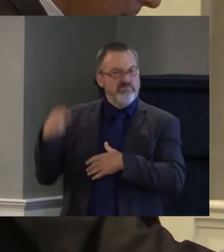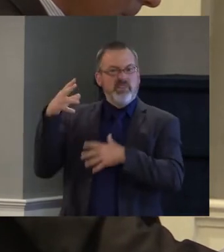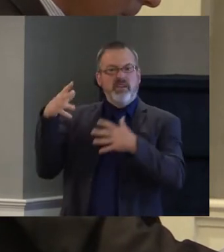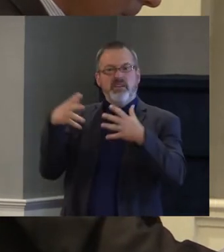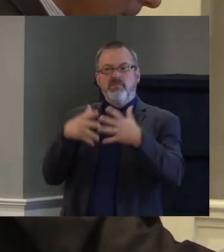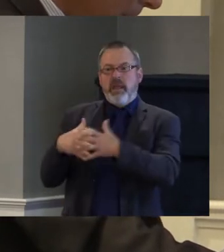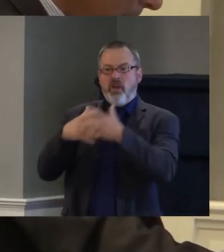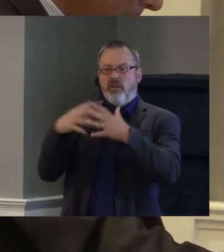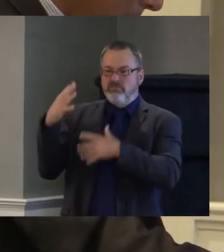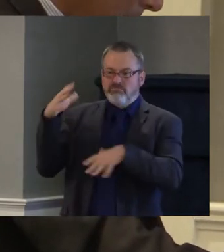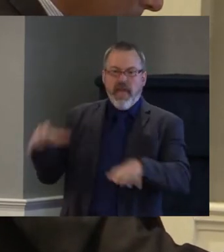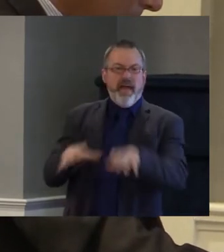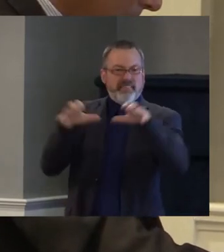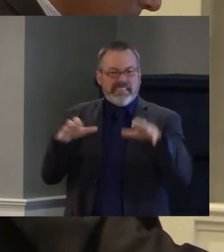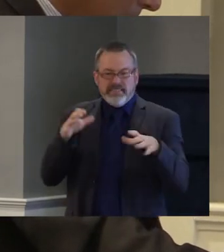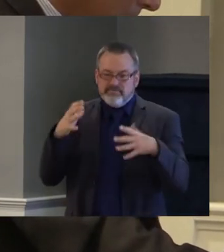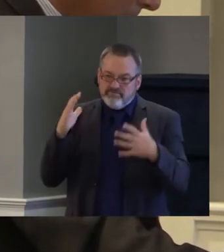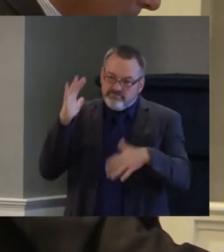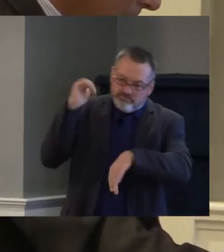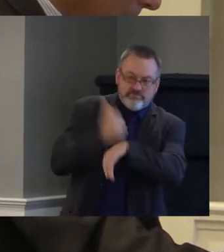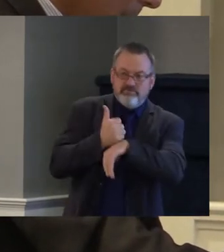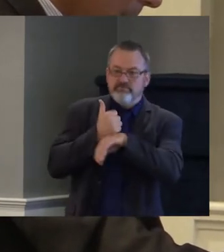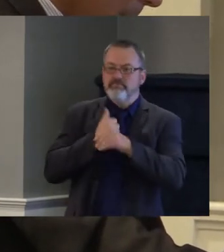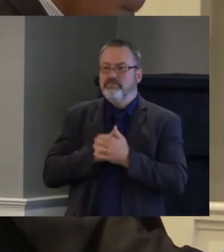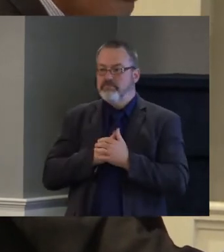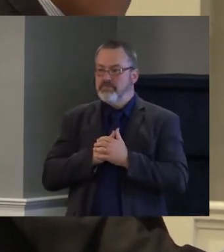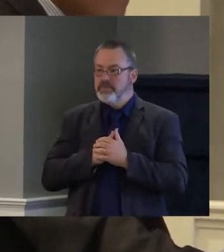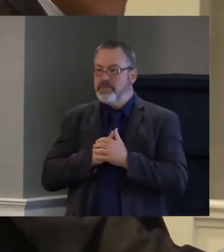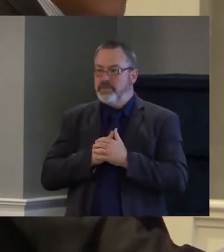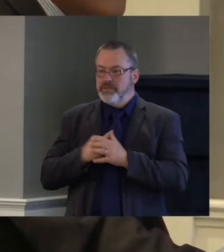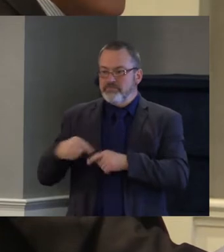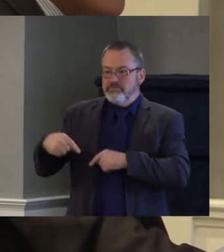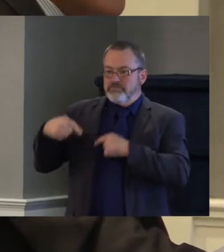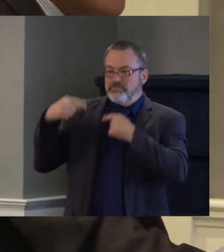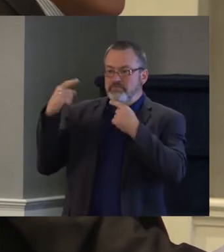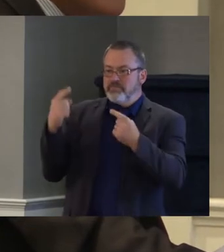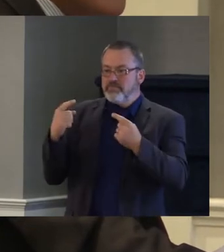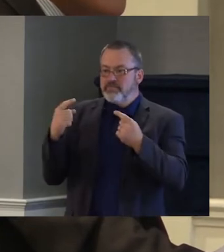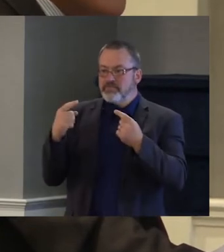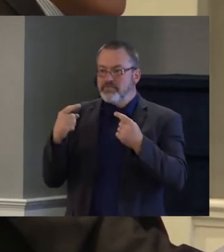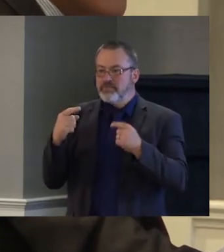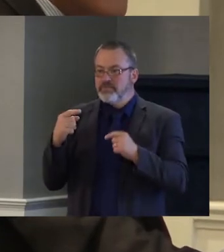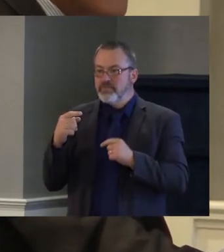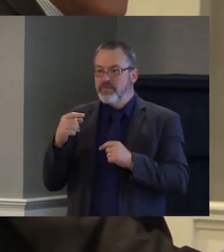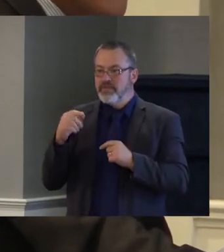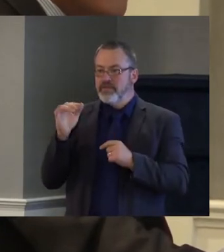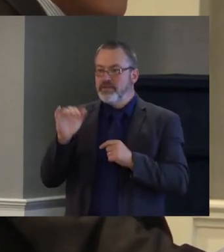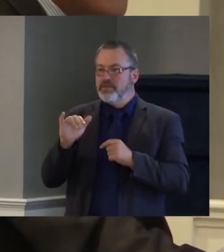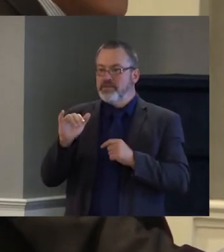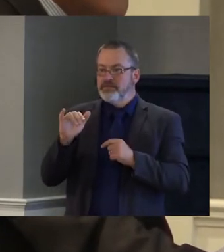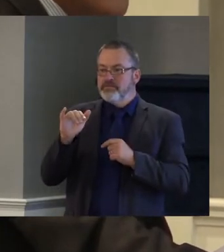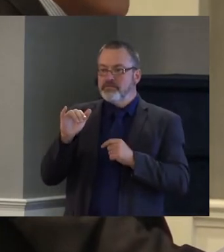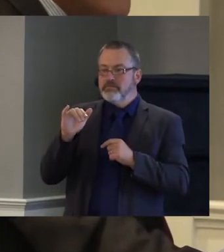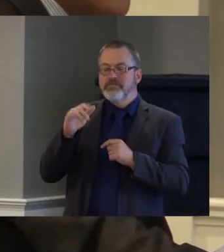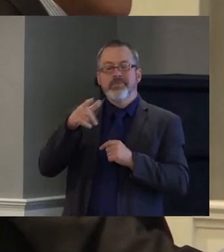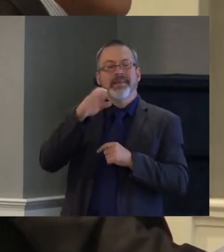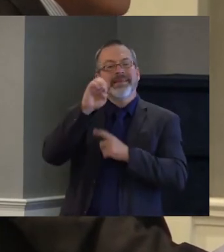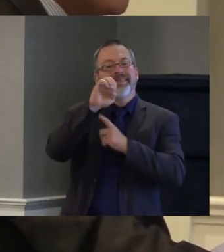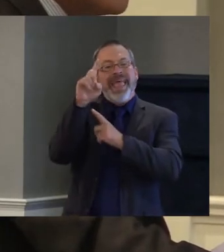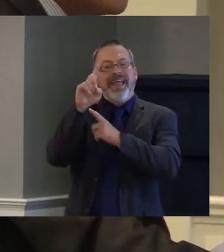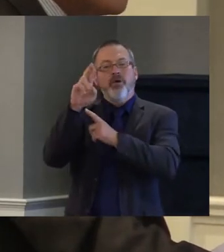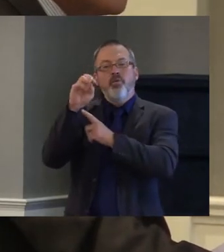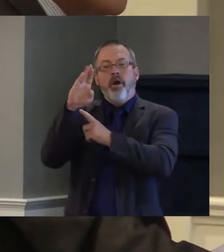polio survivor, and quote, father of the independent living movement, advocating for himself to stay on